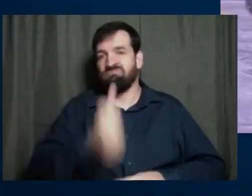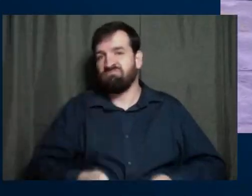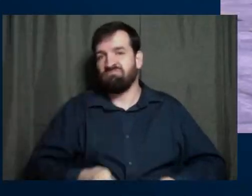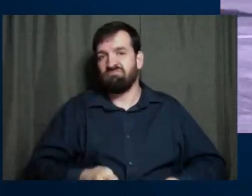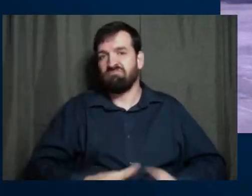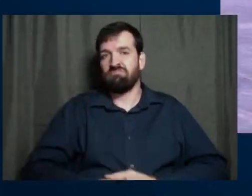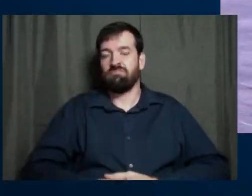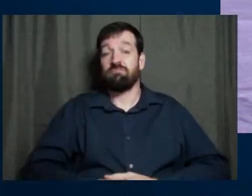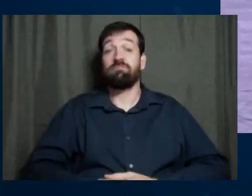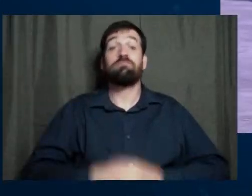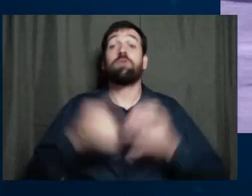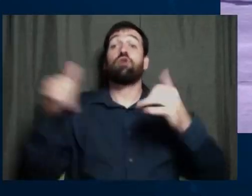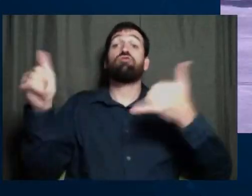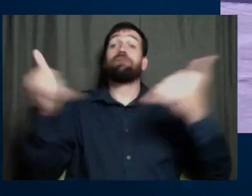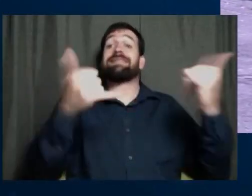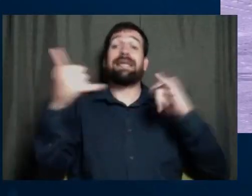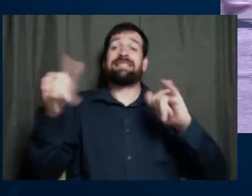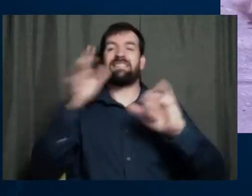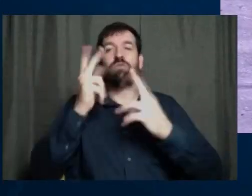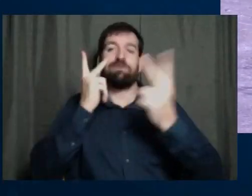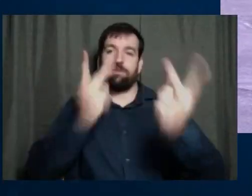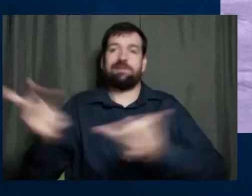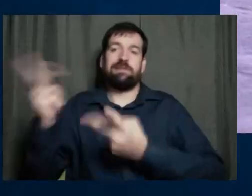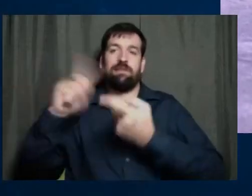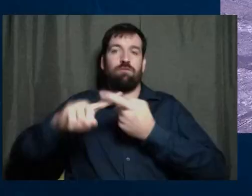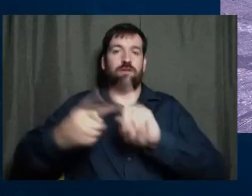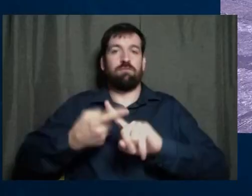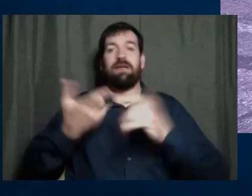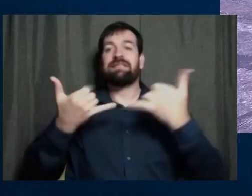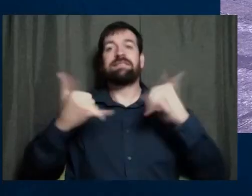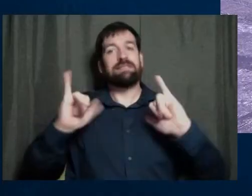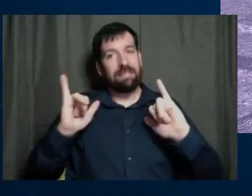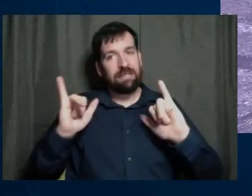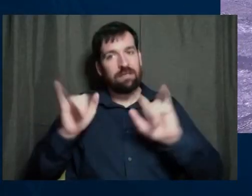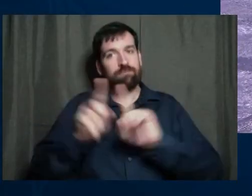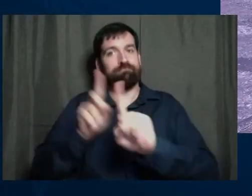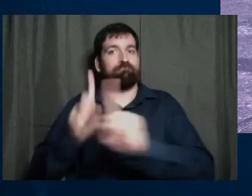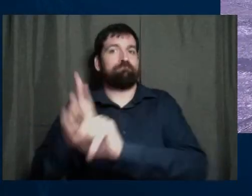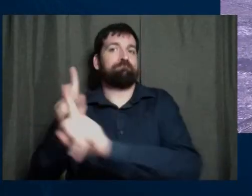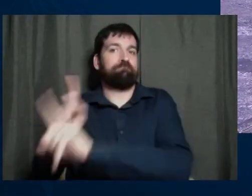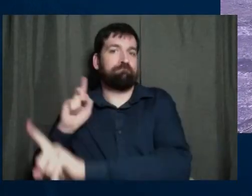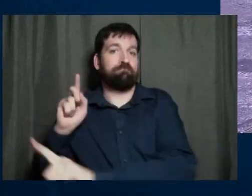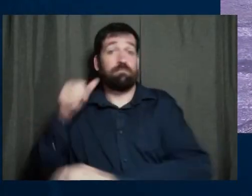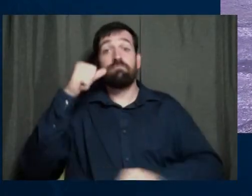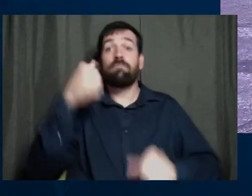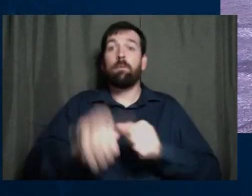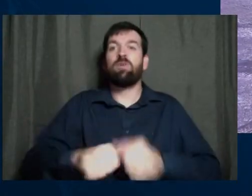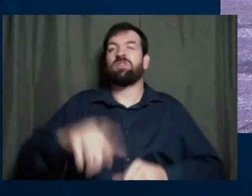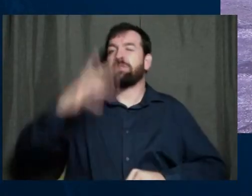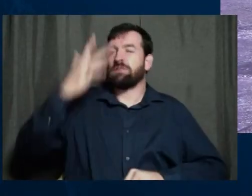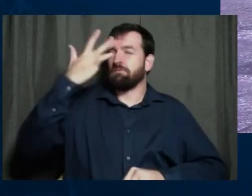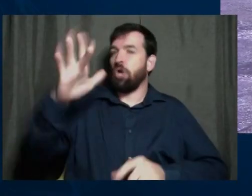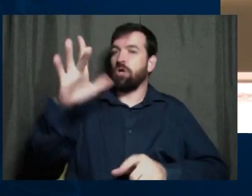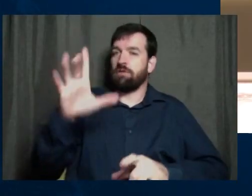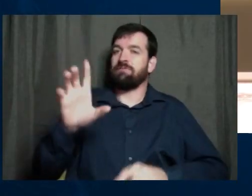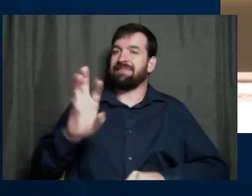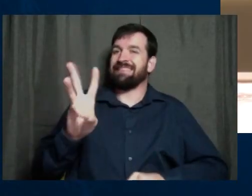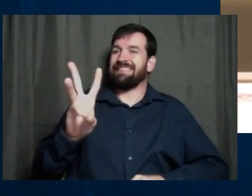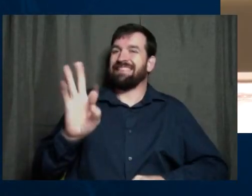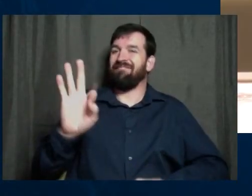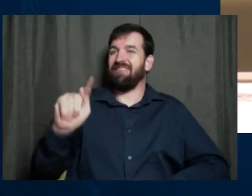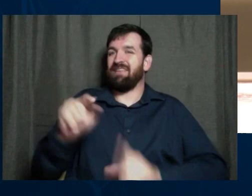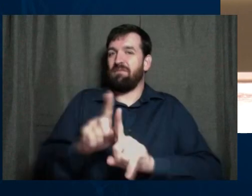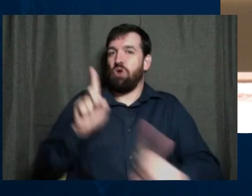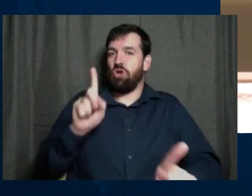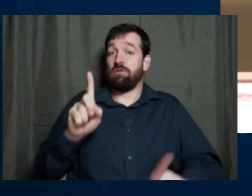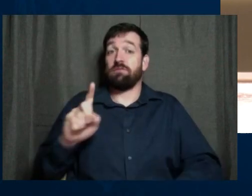At recess, you'll see your friends, but still keep your distance. Remember, it's smart to stay 6 feet apart. Sunny